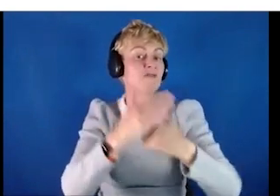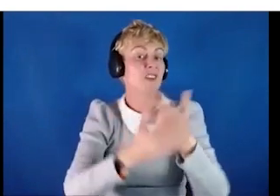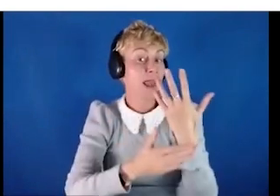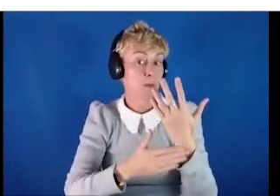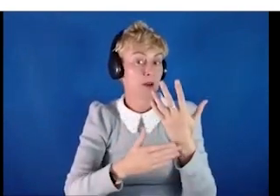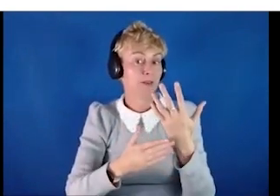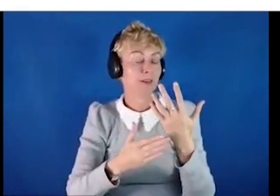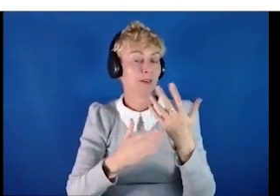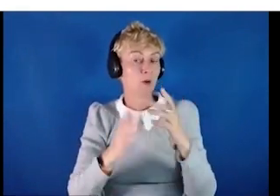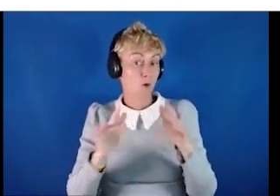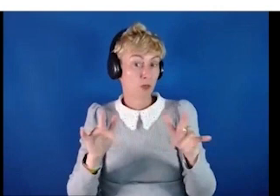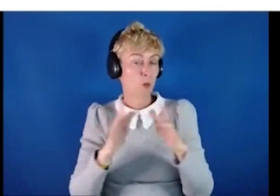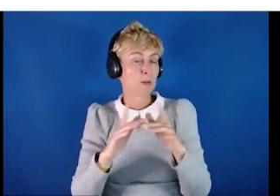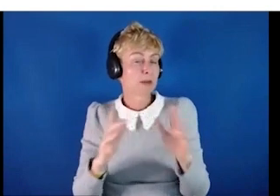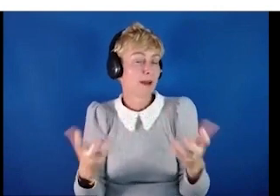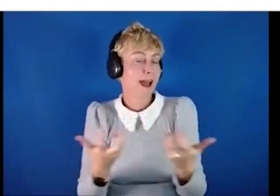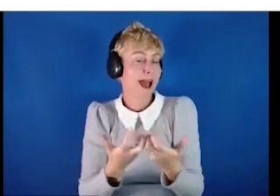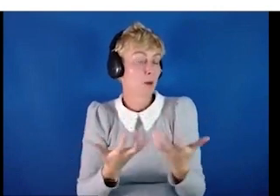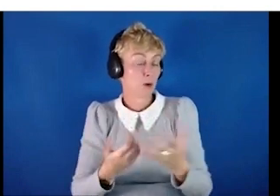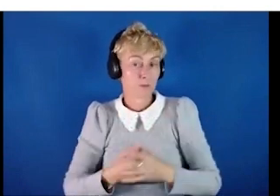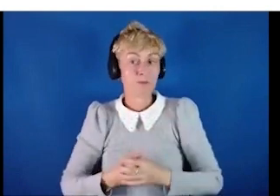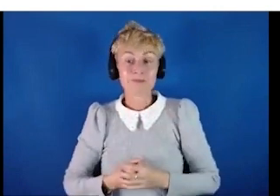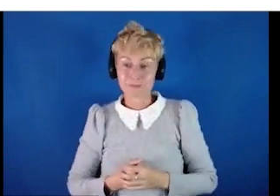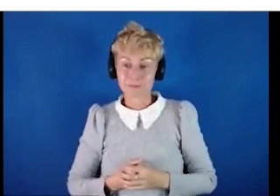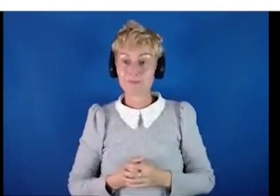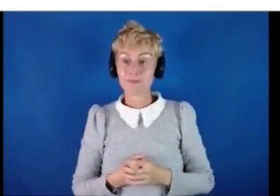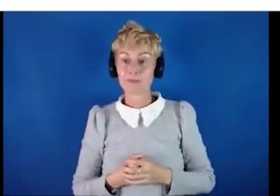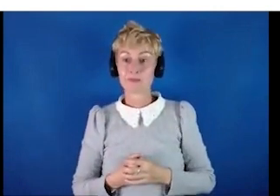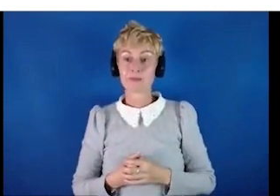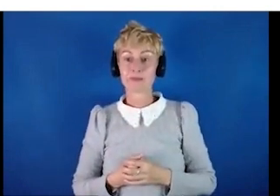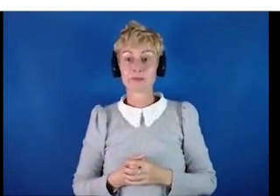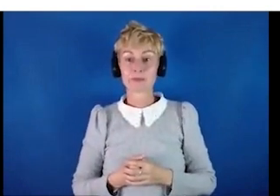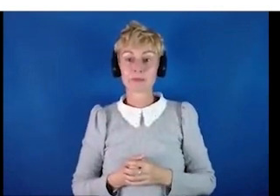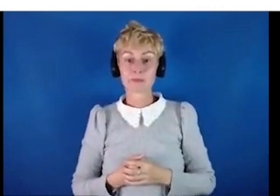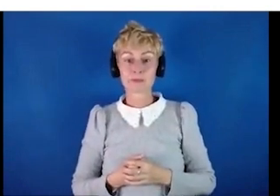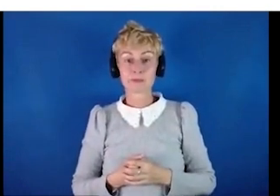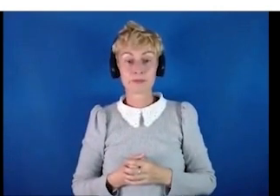Thank you. Nathan, if you could move us to the next slide.